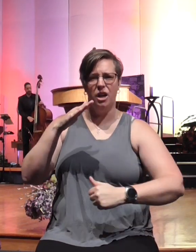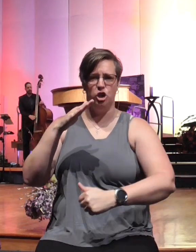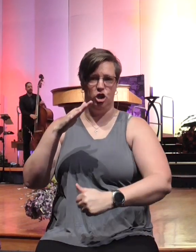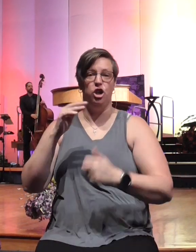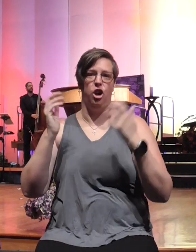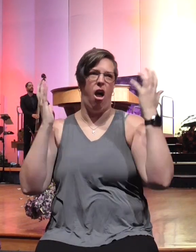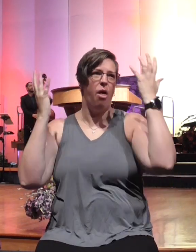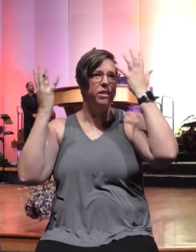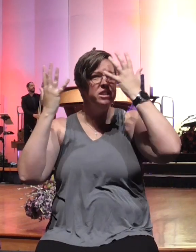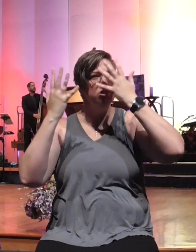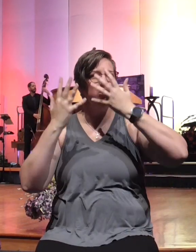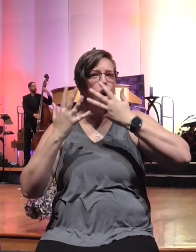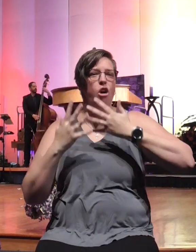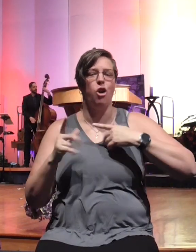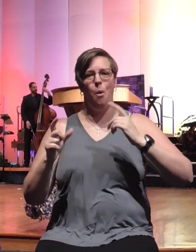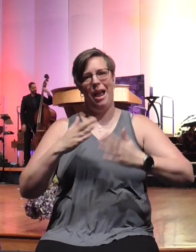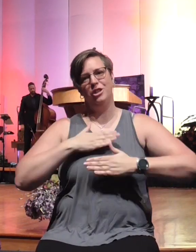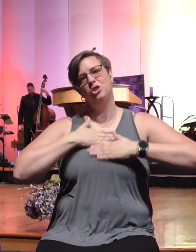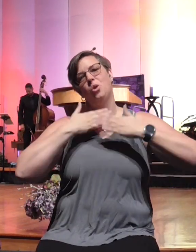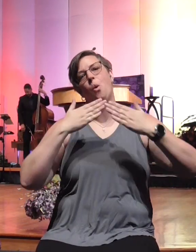sorrow and the joy.